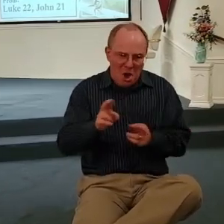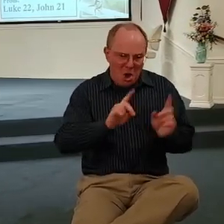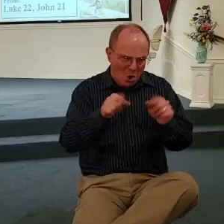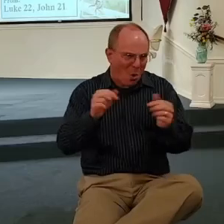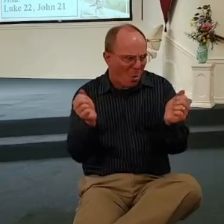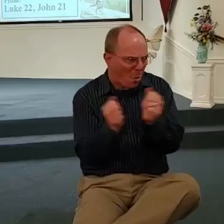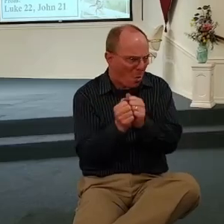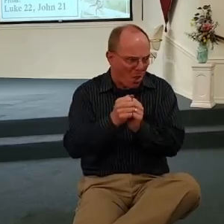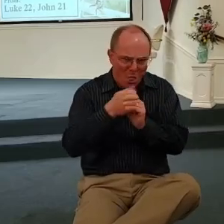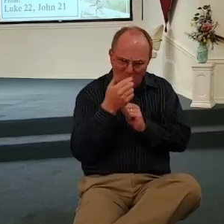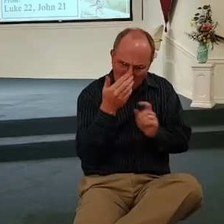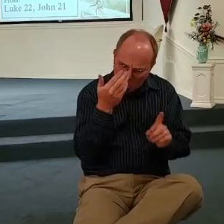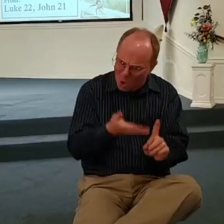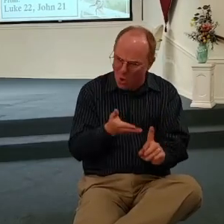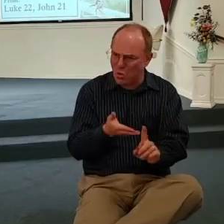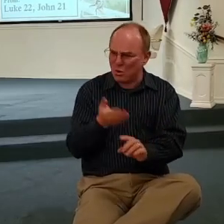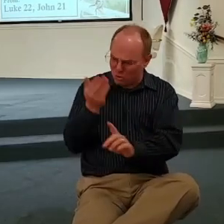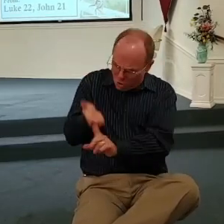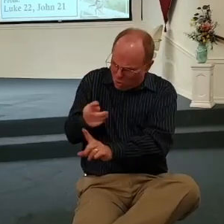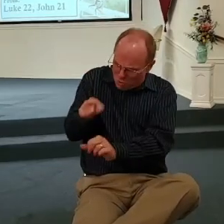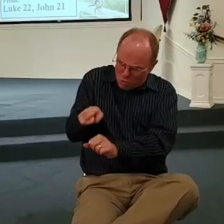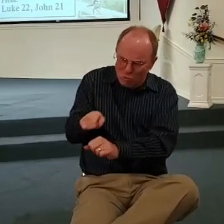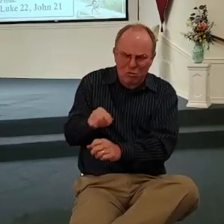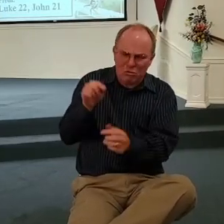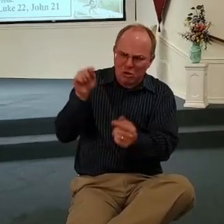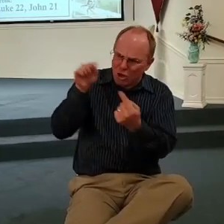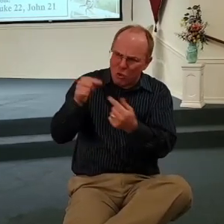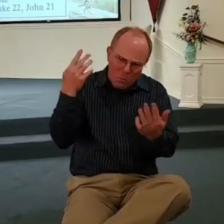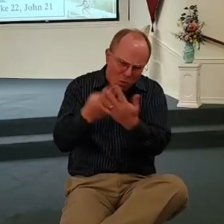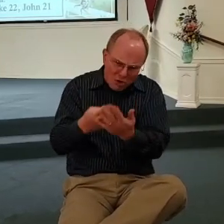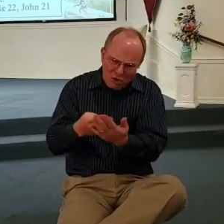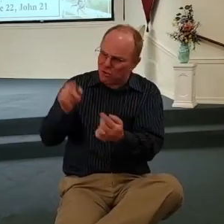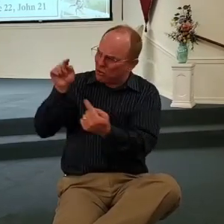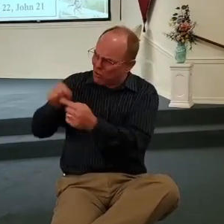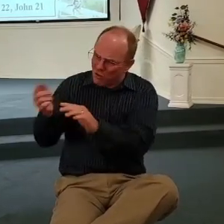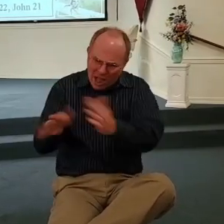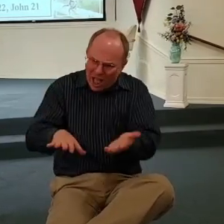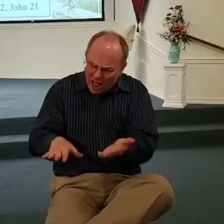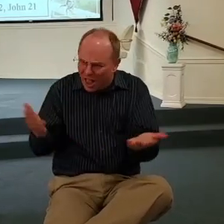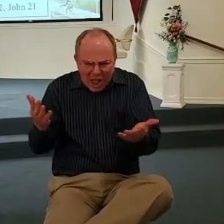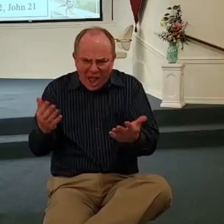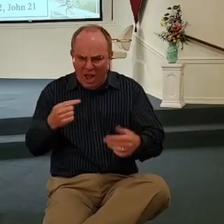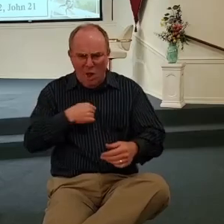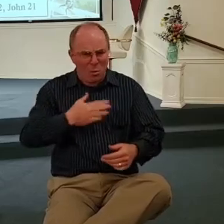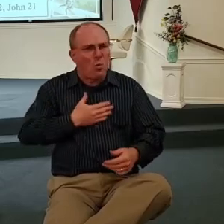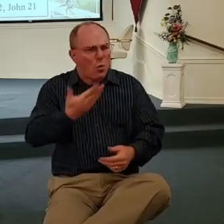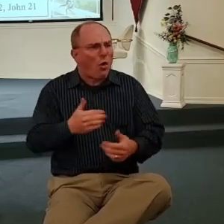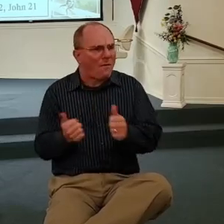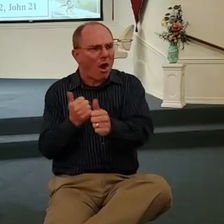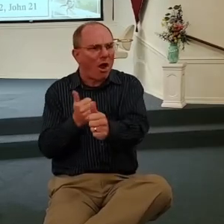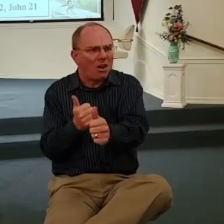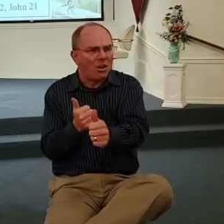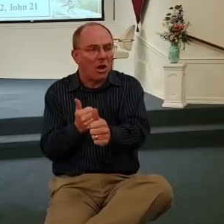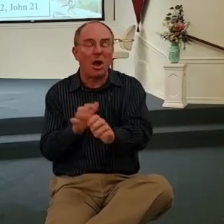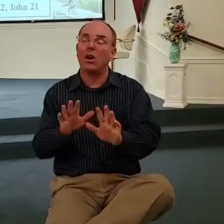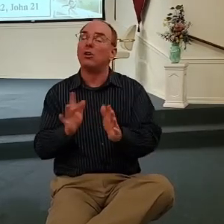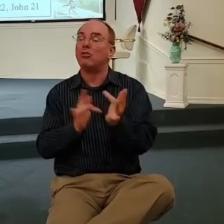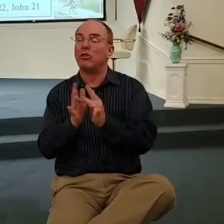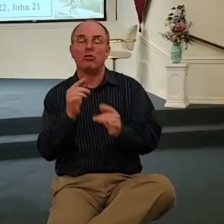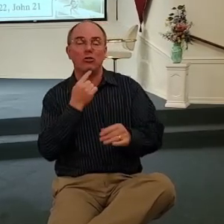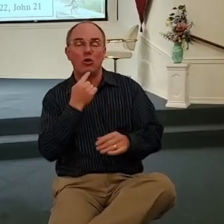to prison and to death," showing his willingness to follow. Only to be told by